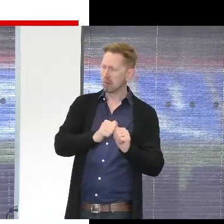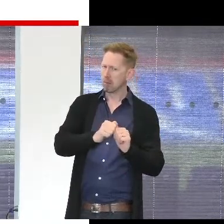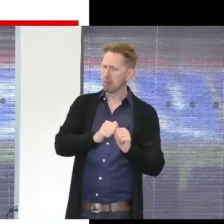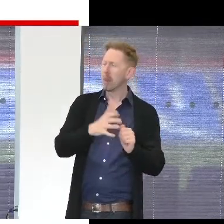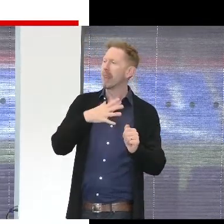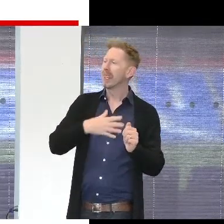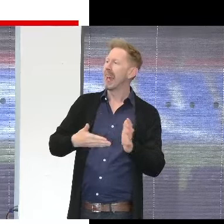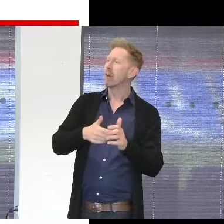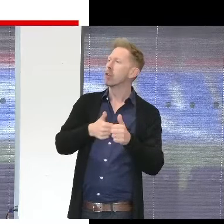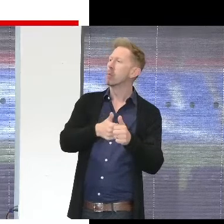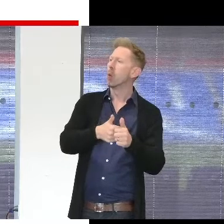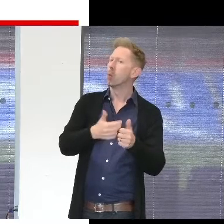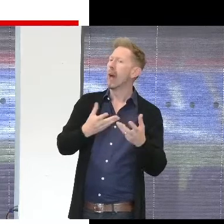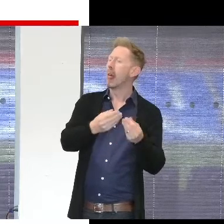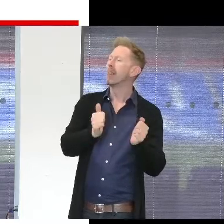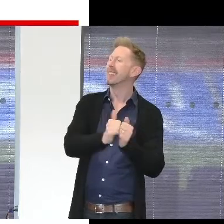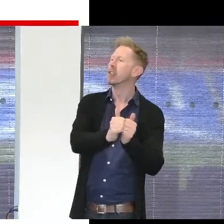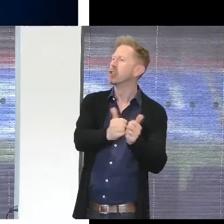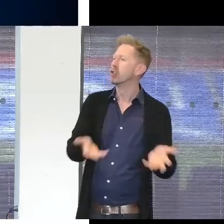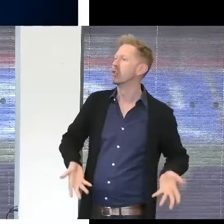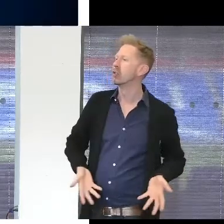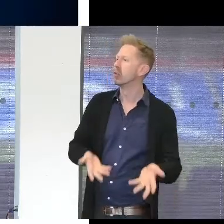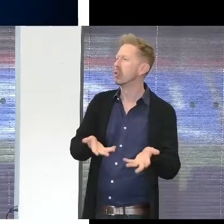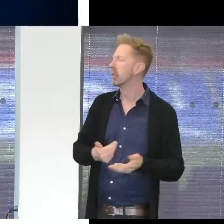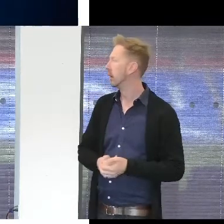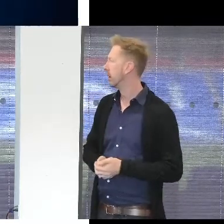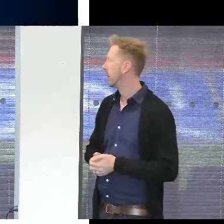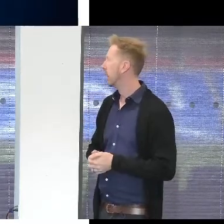and actually have people in those decision-making roles.